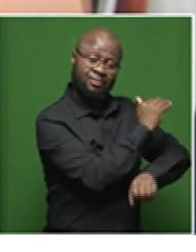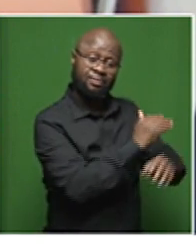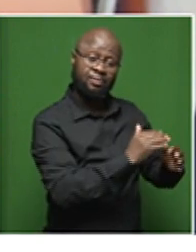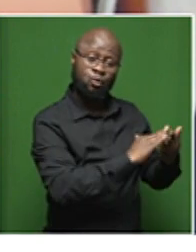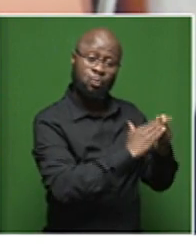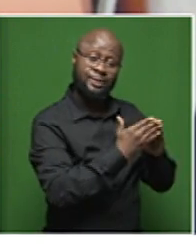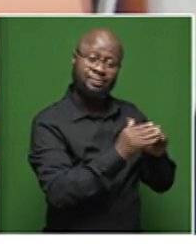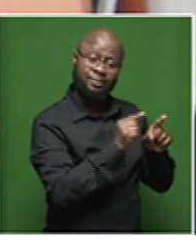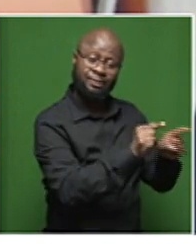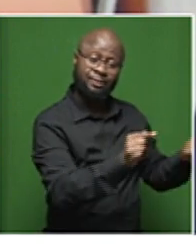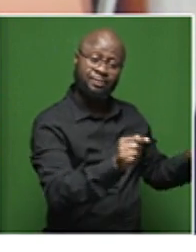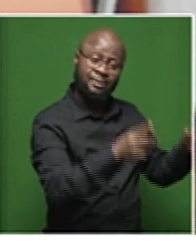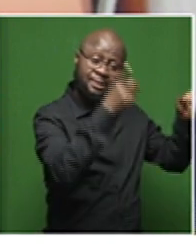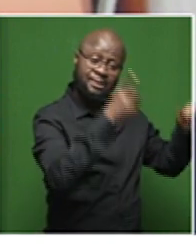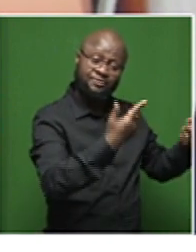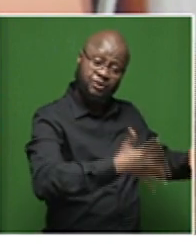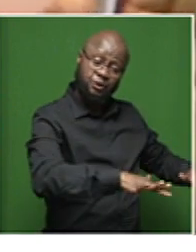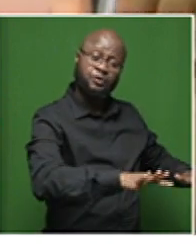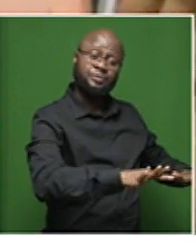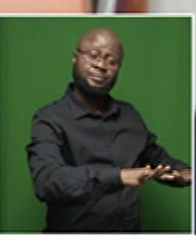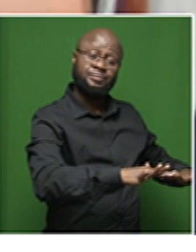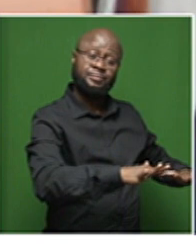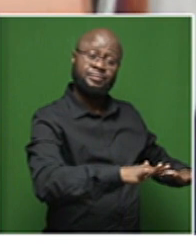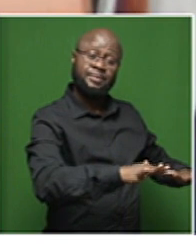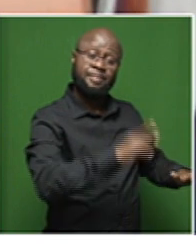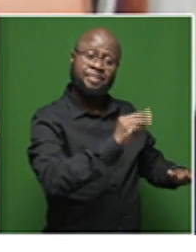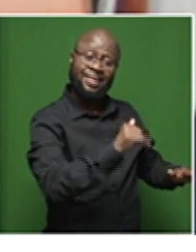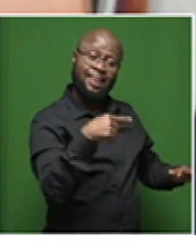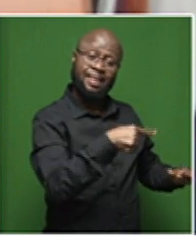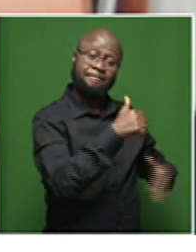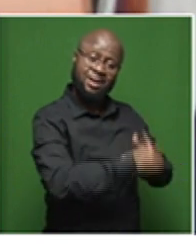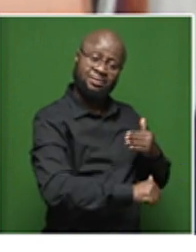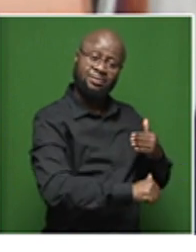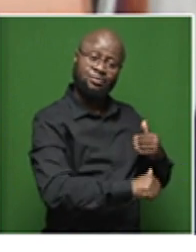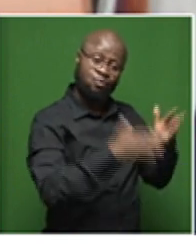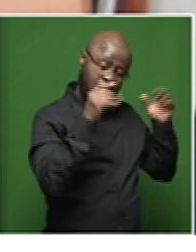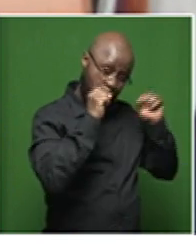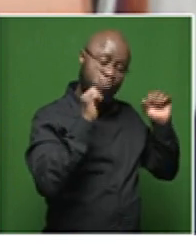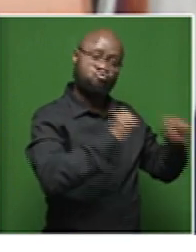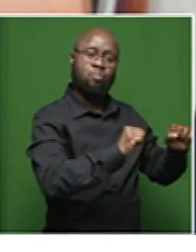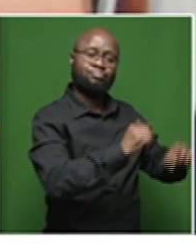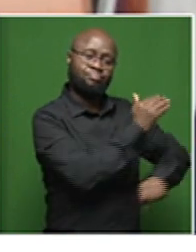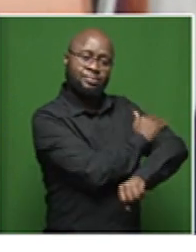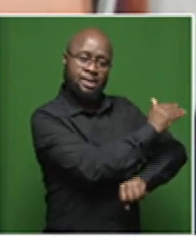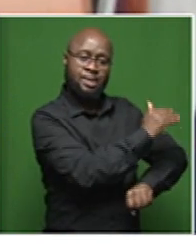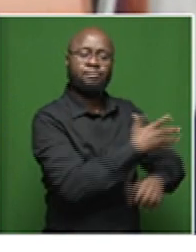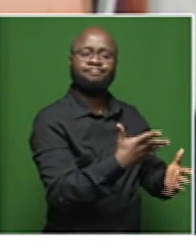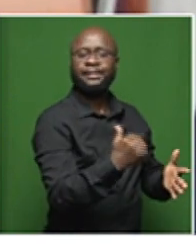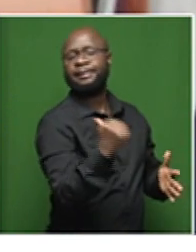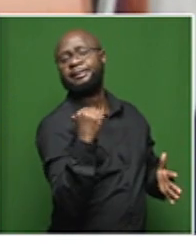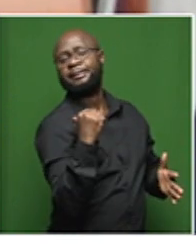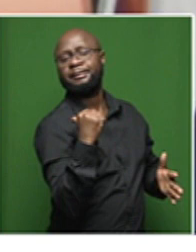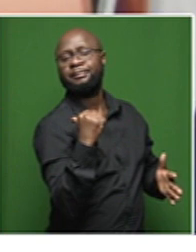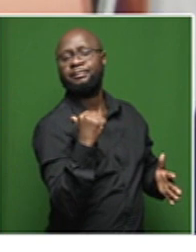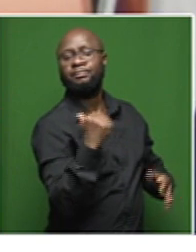decided that it is month. In May is going to be made the May measurement month. Yesterday on the 17th was a hypertension day. So